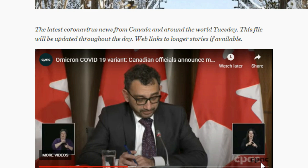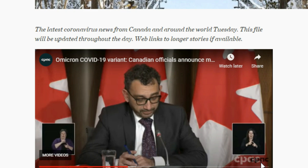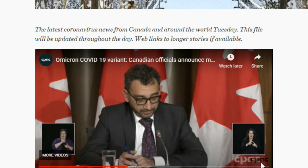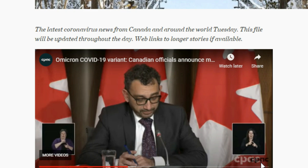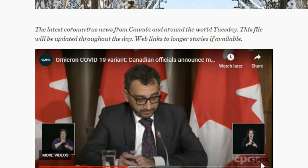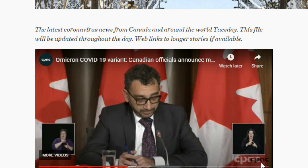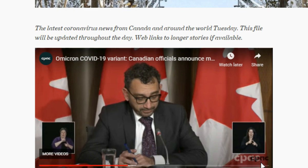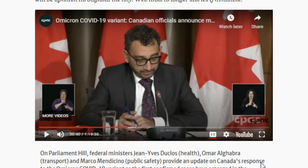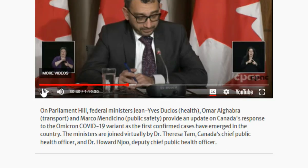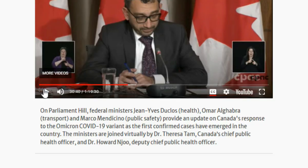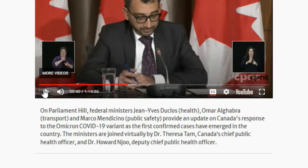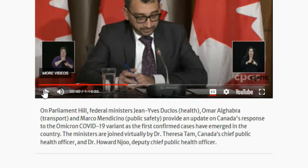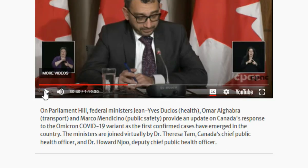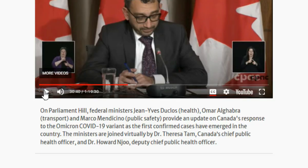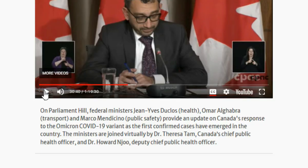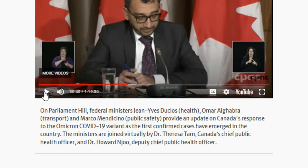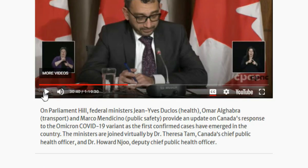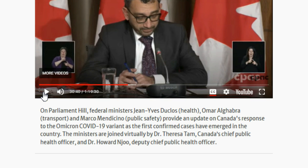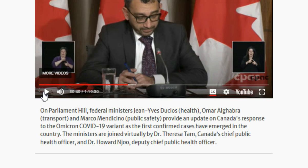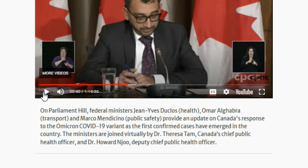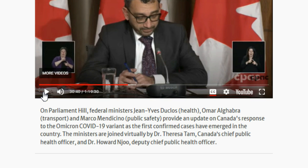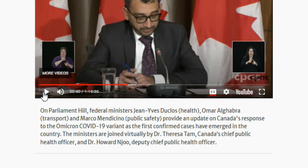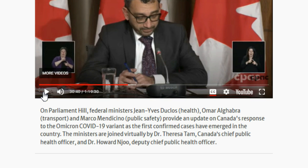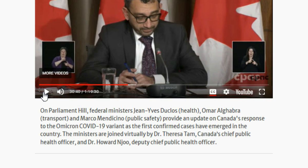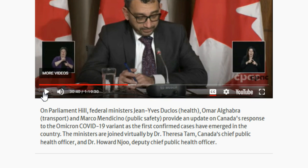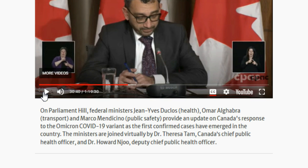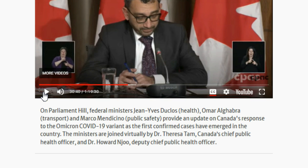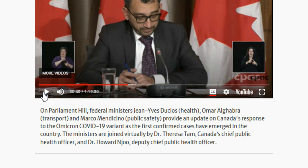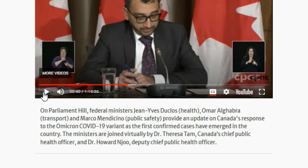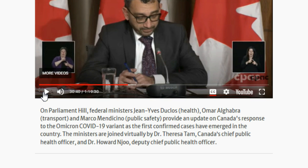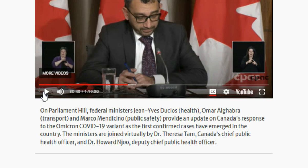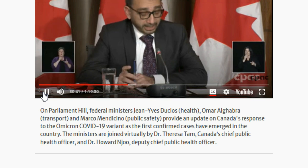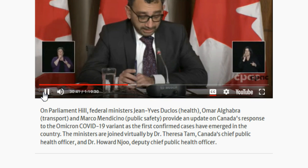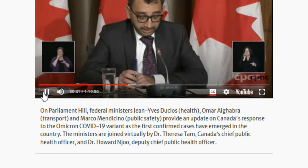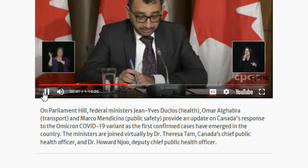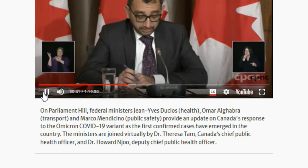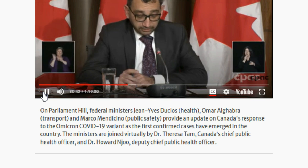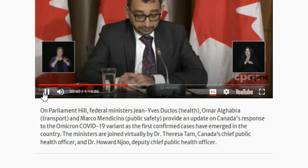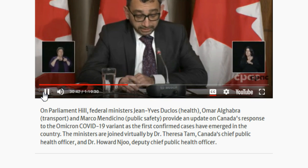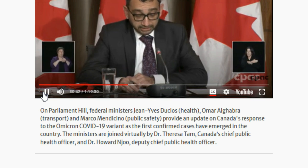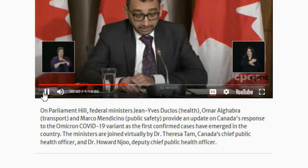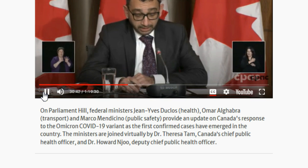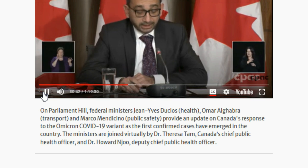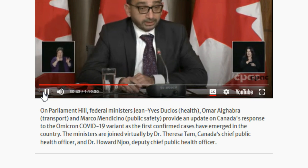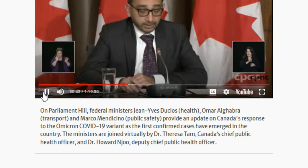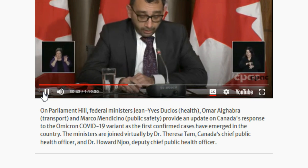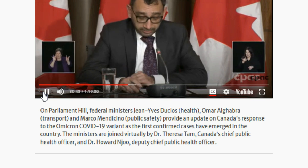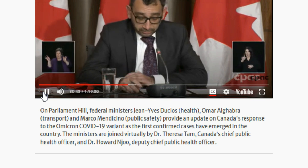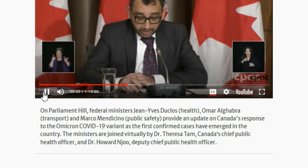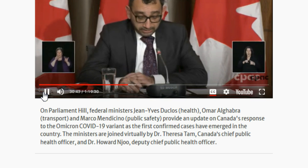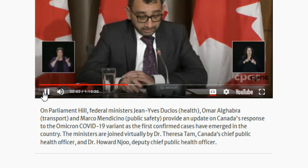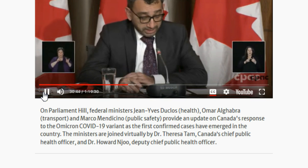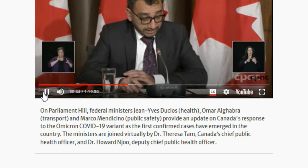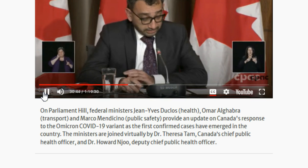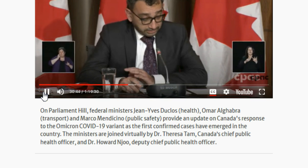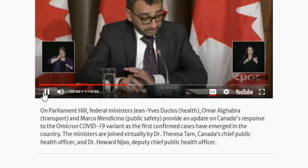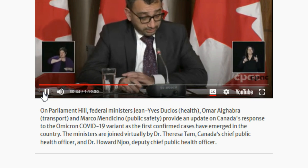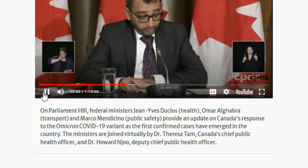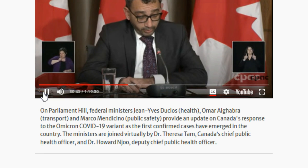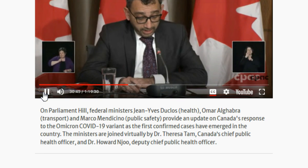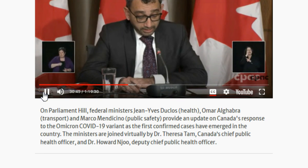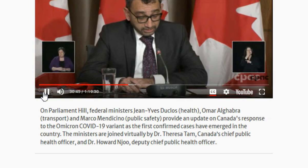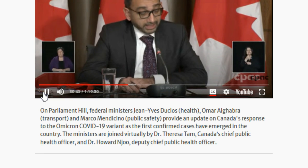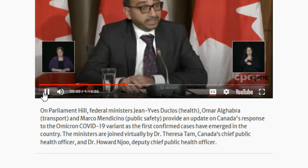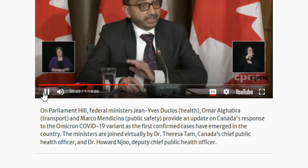last 14 days. Let's hear what Omar Al-Ghabra had to say here. Today, to confront the Omicron